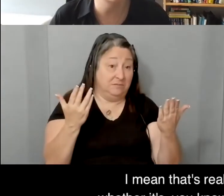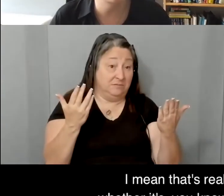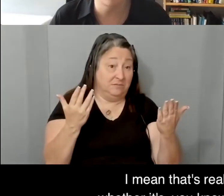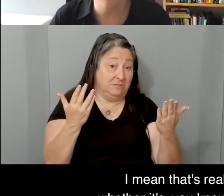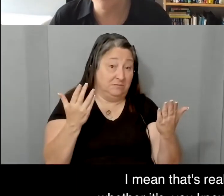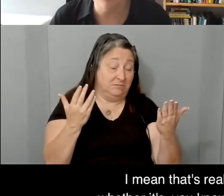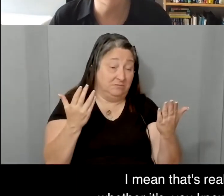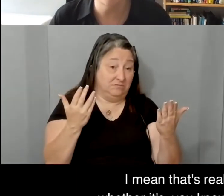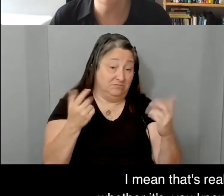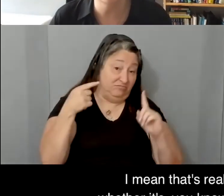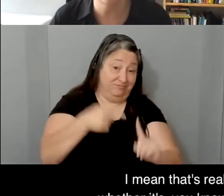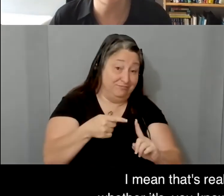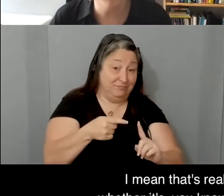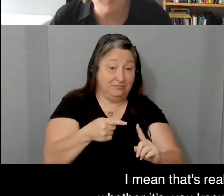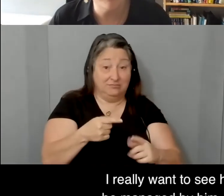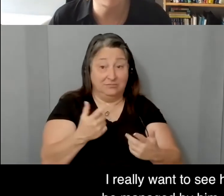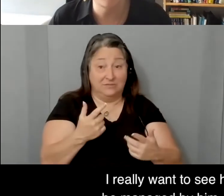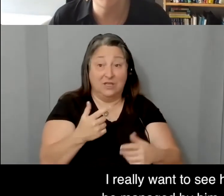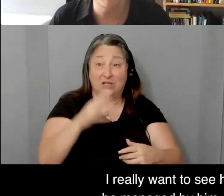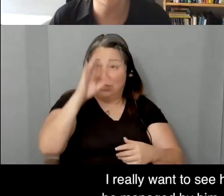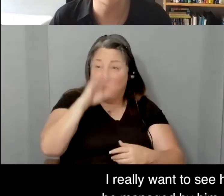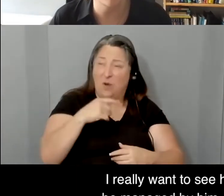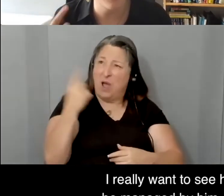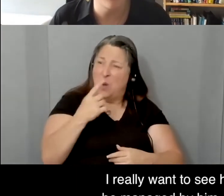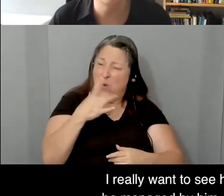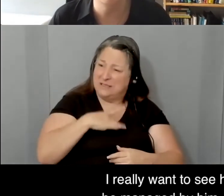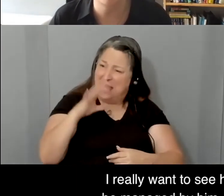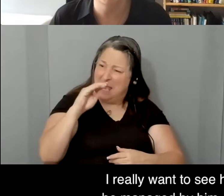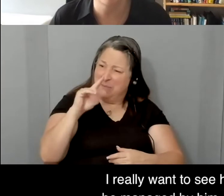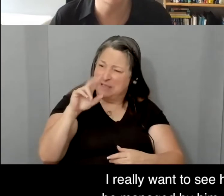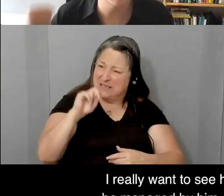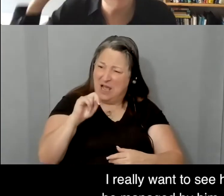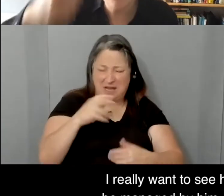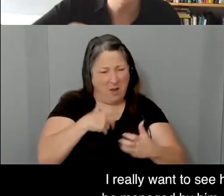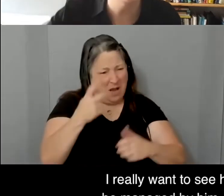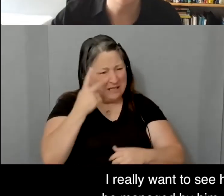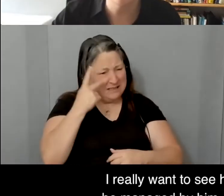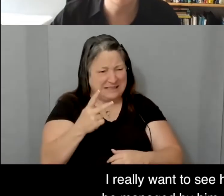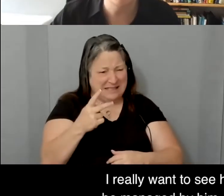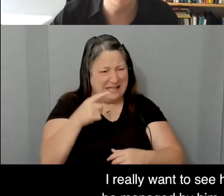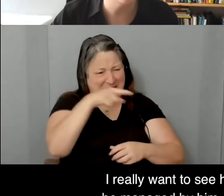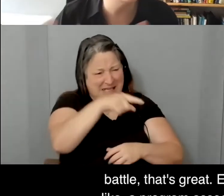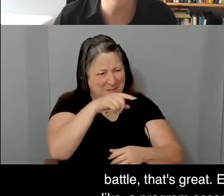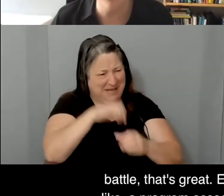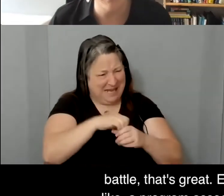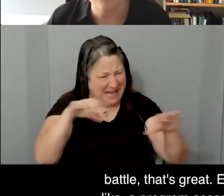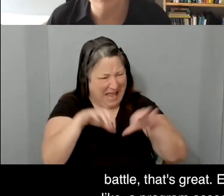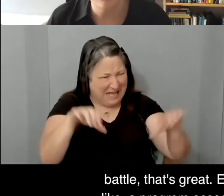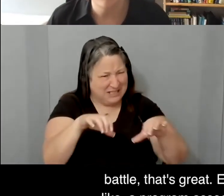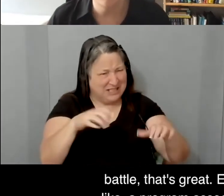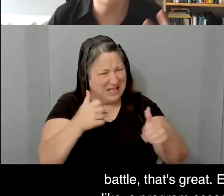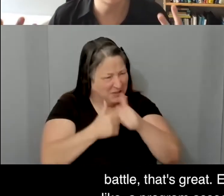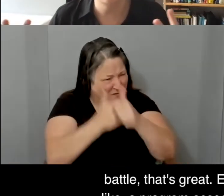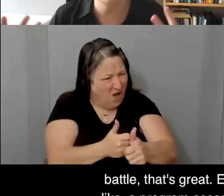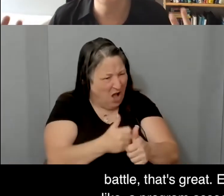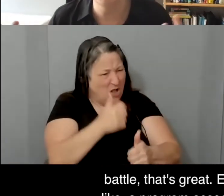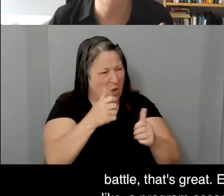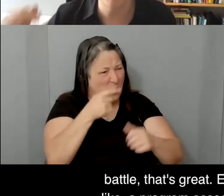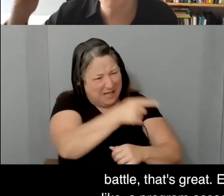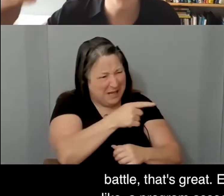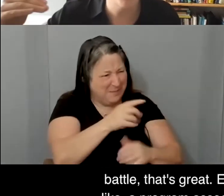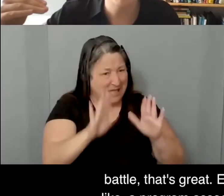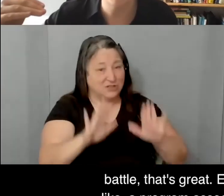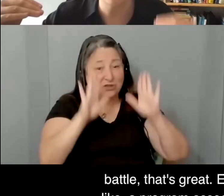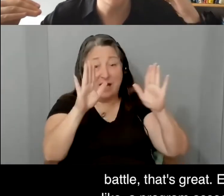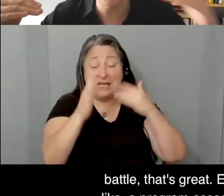skill, whether it's, you know what, I always liked Matan, I really want to see him in action. Like, I want to be managed by him. Like, let's go follow him into battle. That's great. Even if it's you